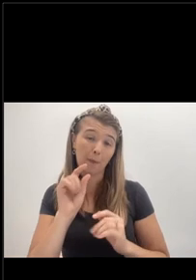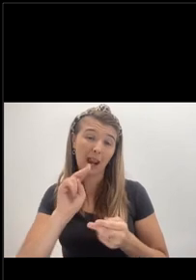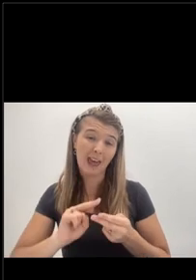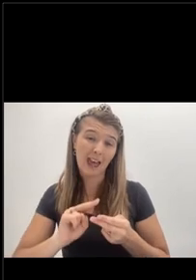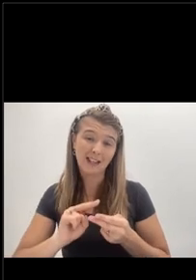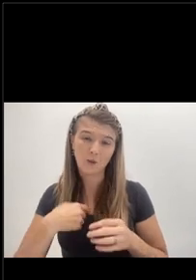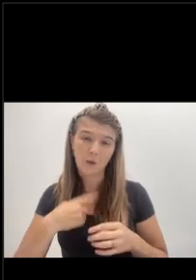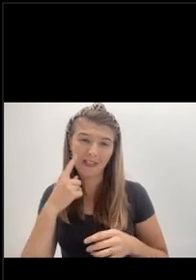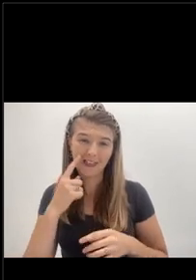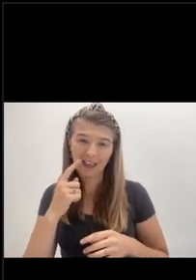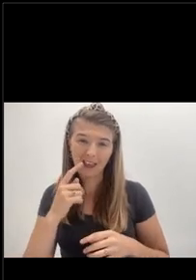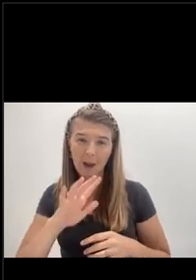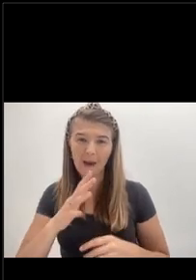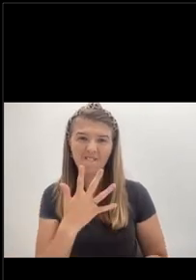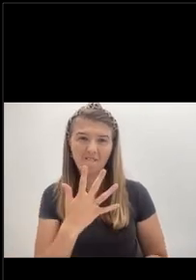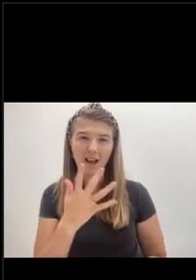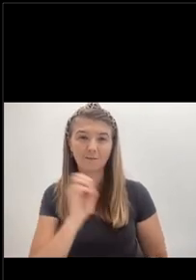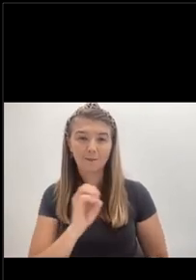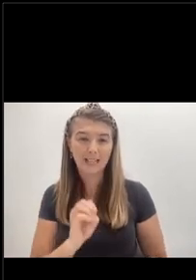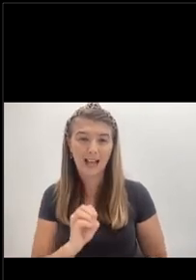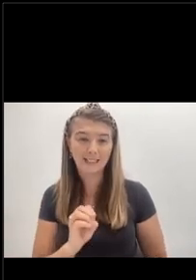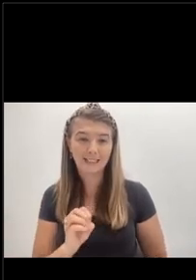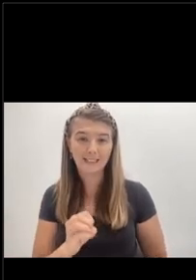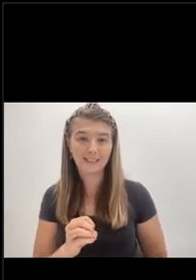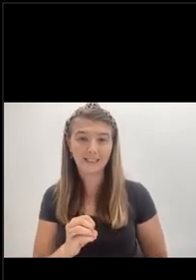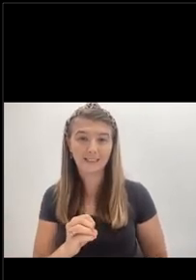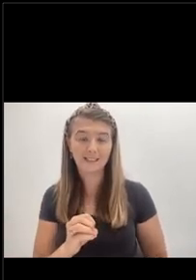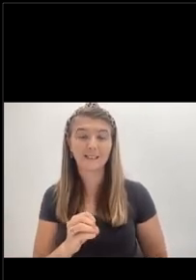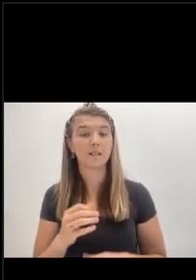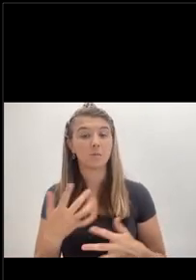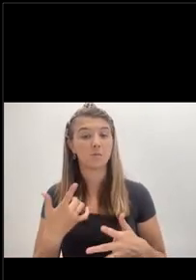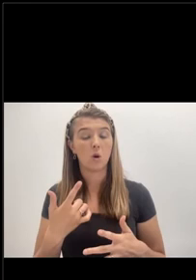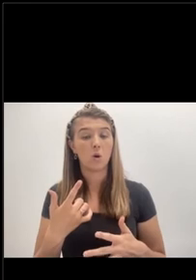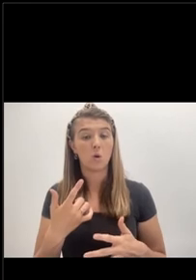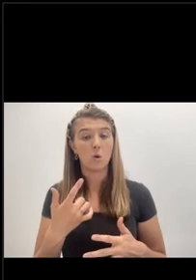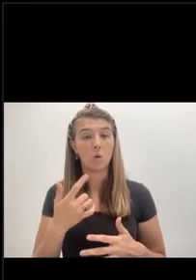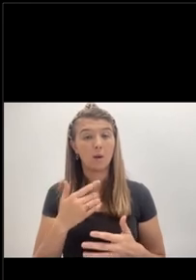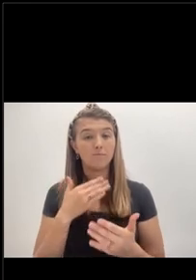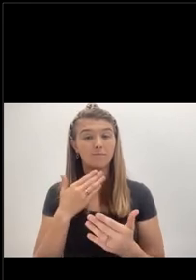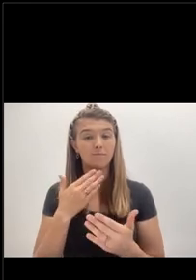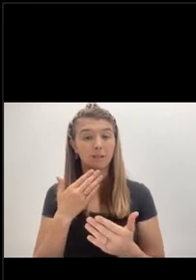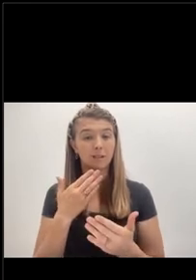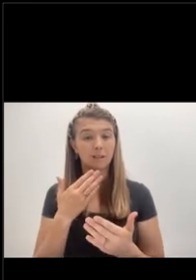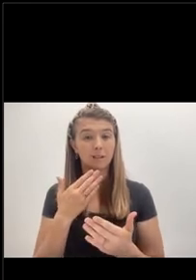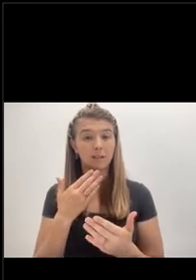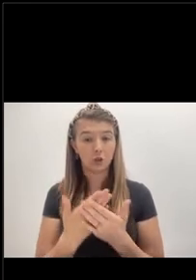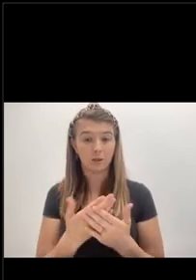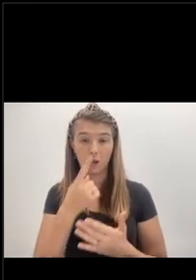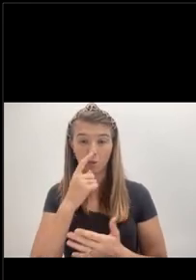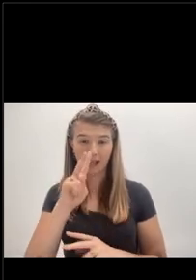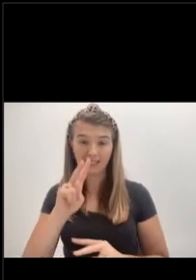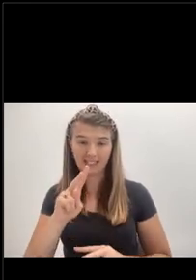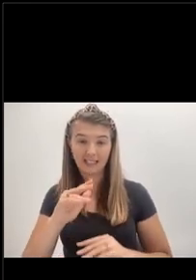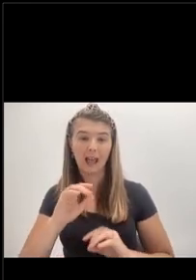also maybe around 5%. So and here you can see that the light blue